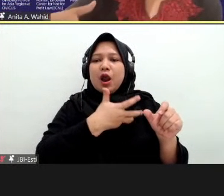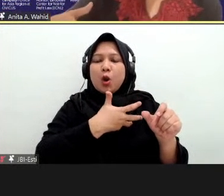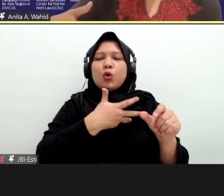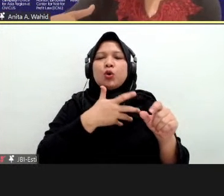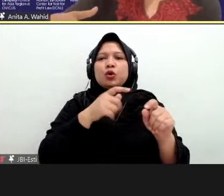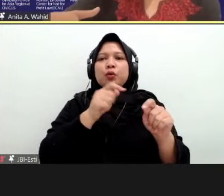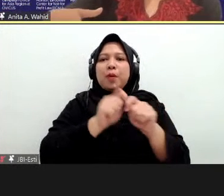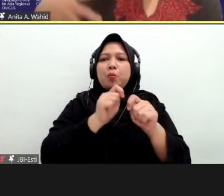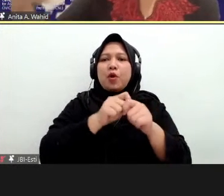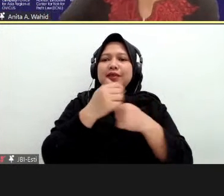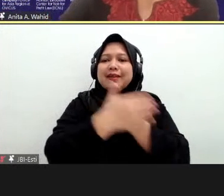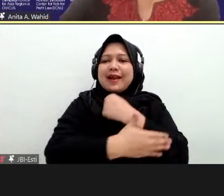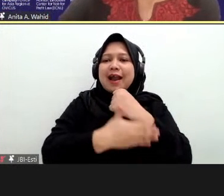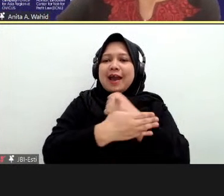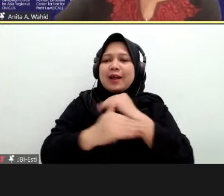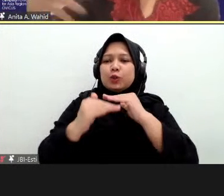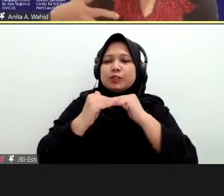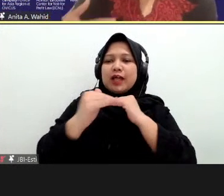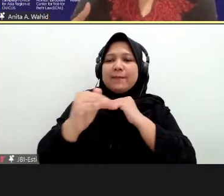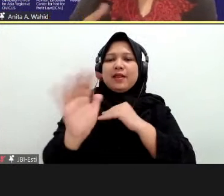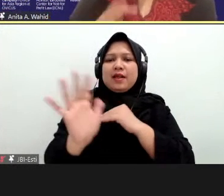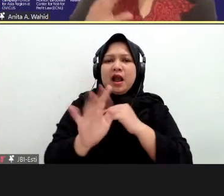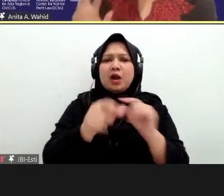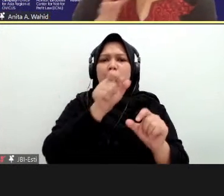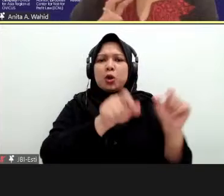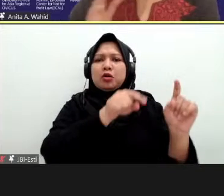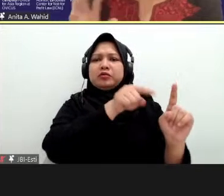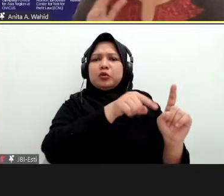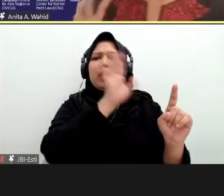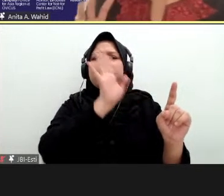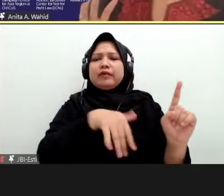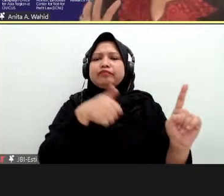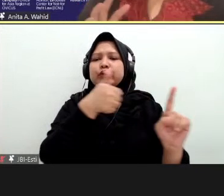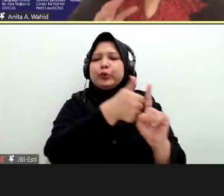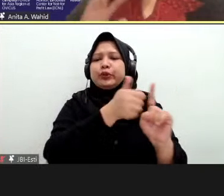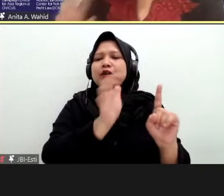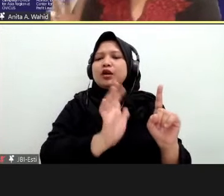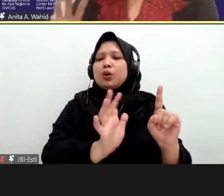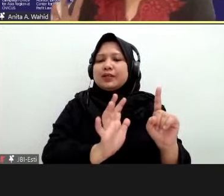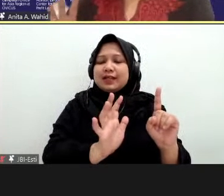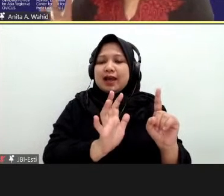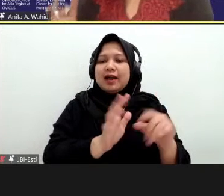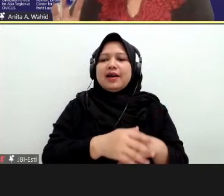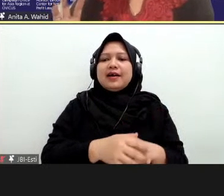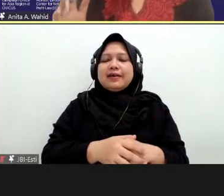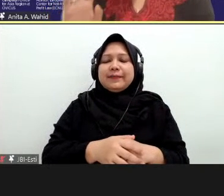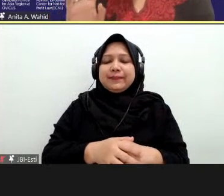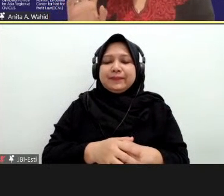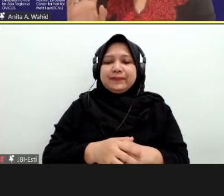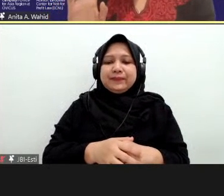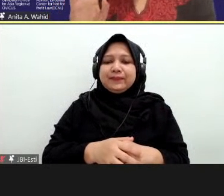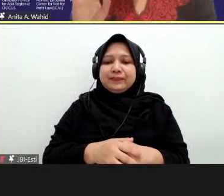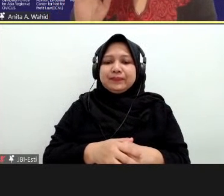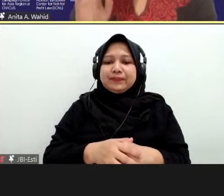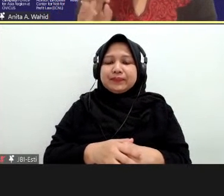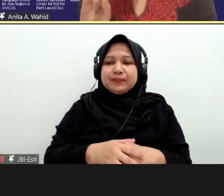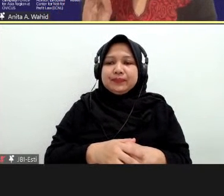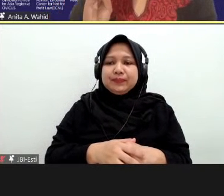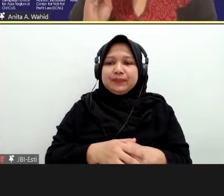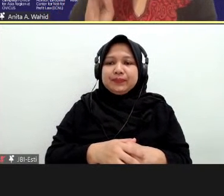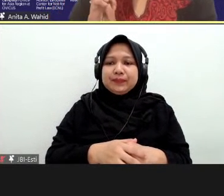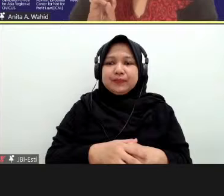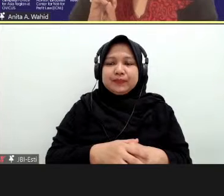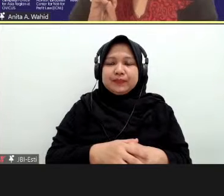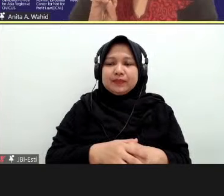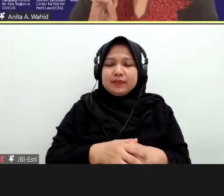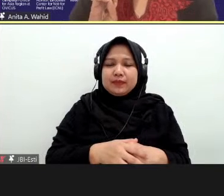do destabilization on the countries. So they are not the eligible person or figures to be trusted and being